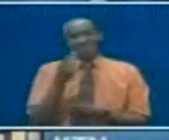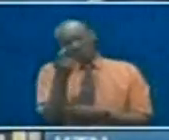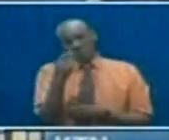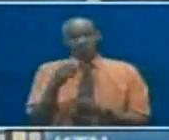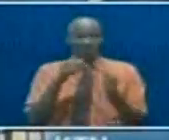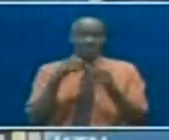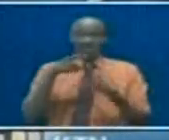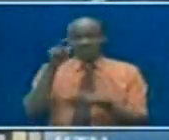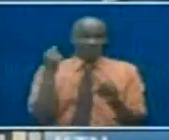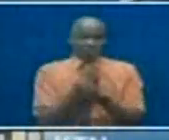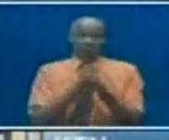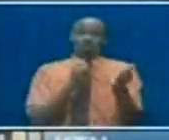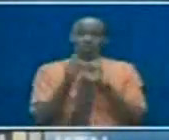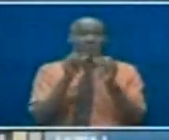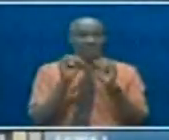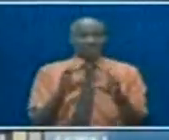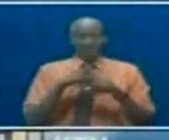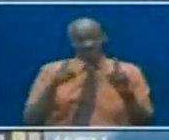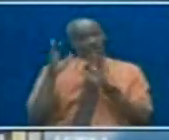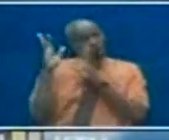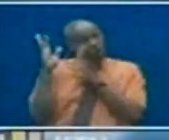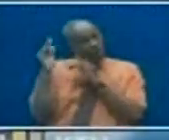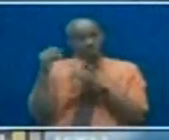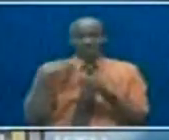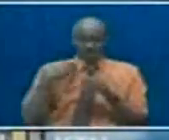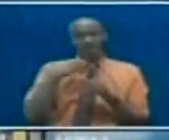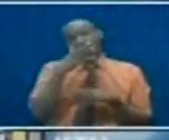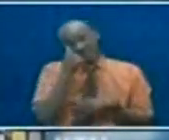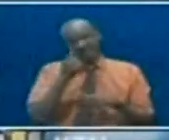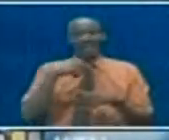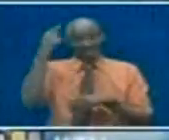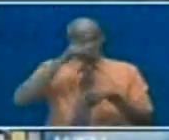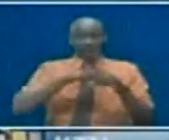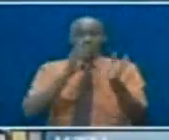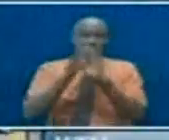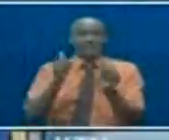drivers didn't manage to race, but hopefully it'll be better organized the next time.